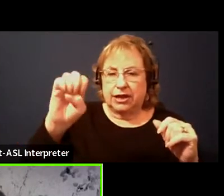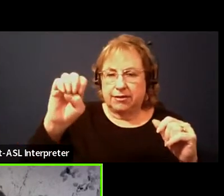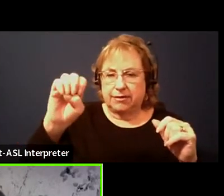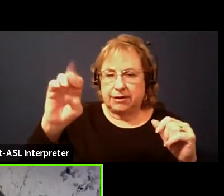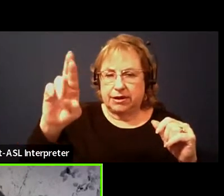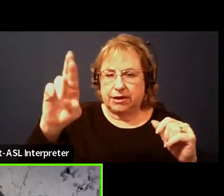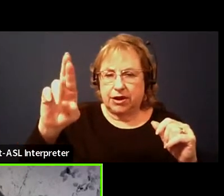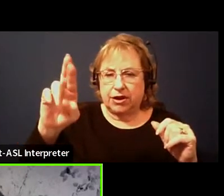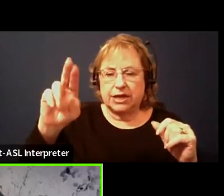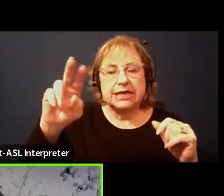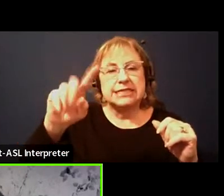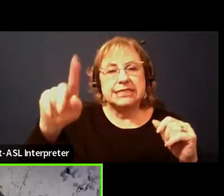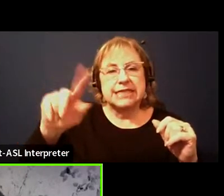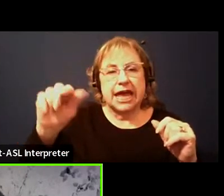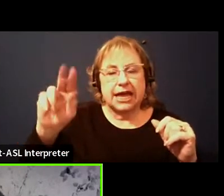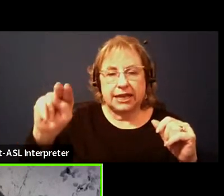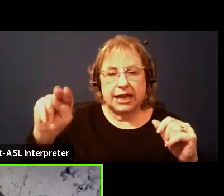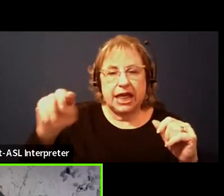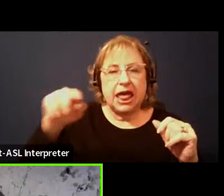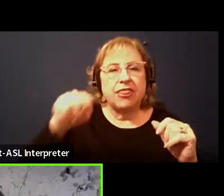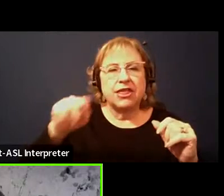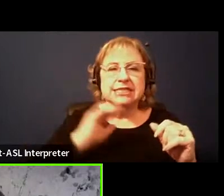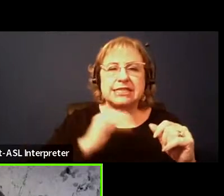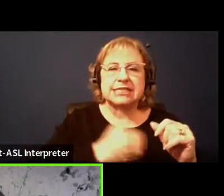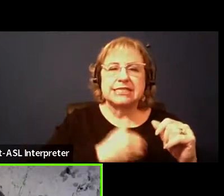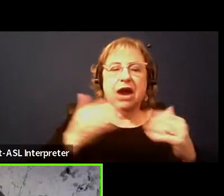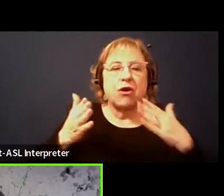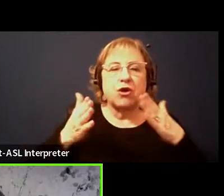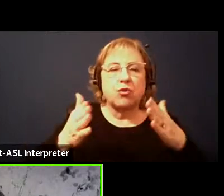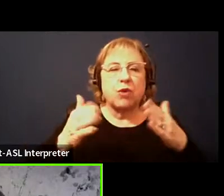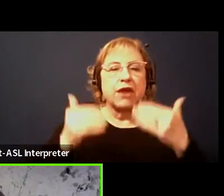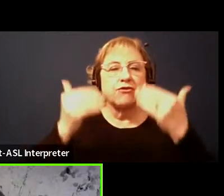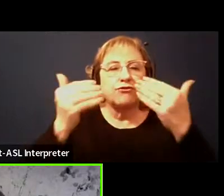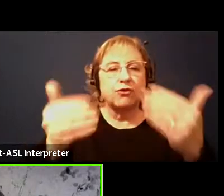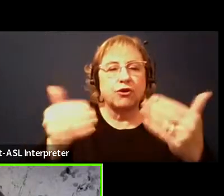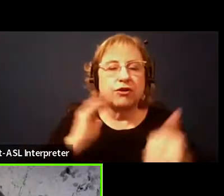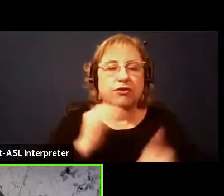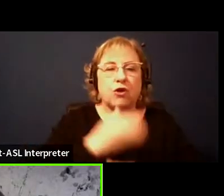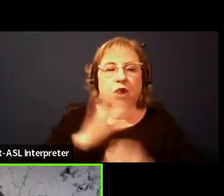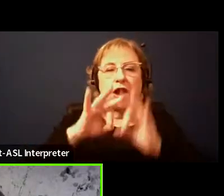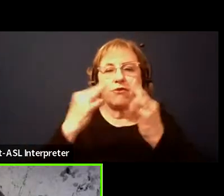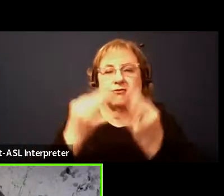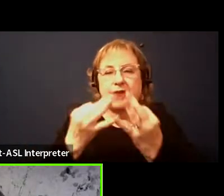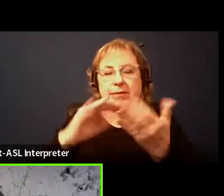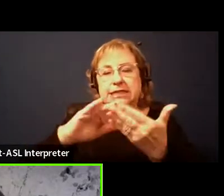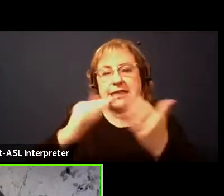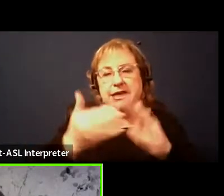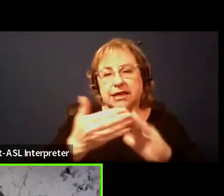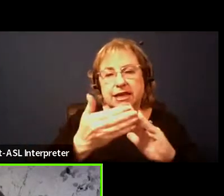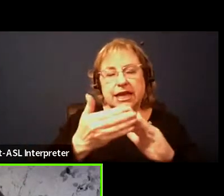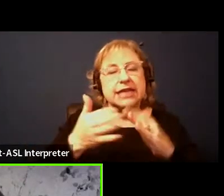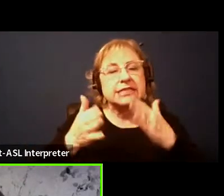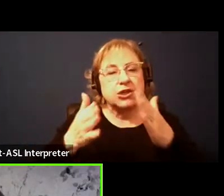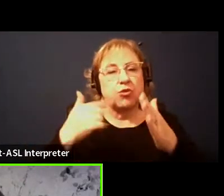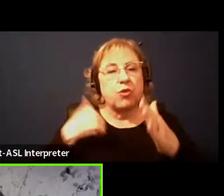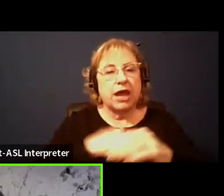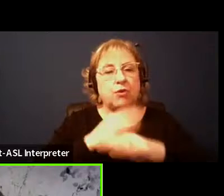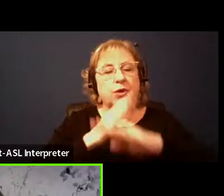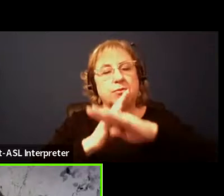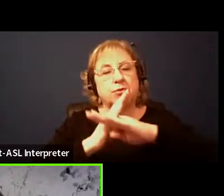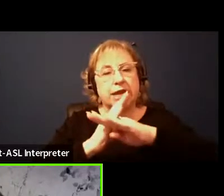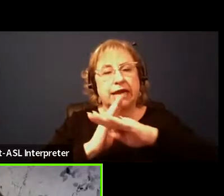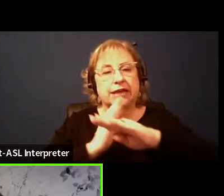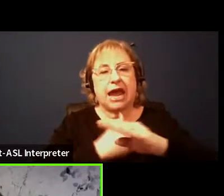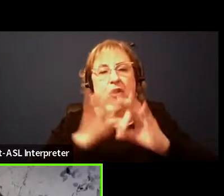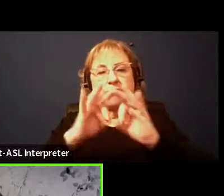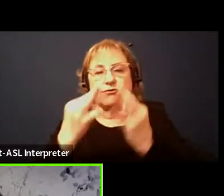way forward. This is our way forward for our families, for our community. This is how we protect our children, but also protect our community. So as